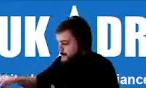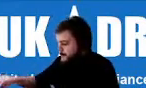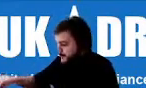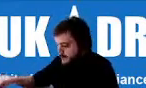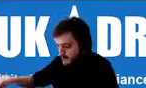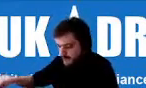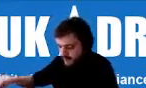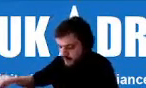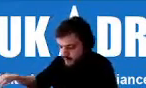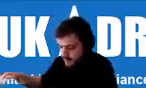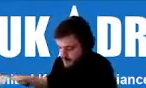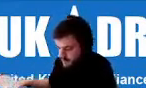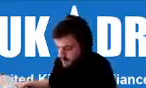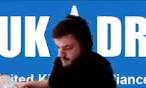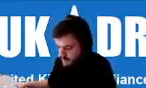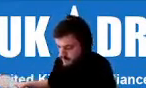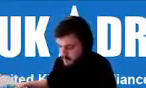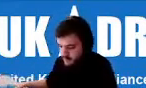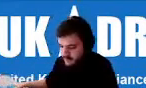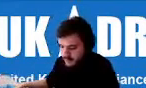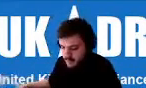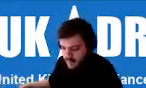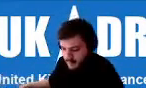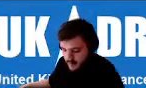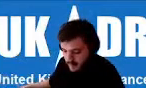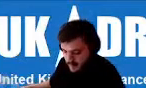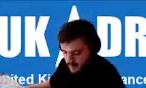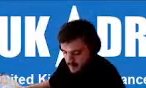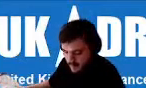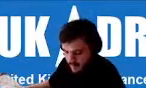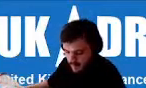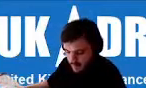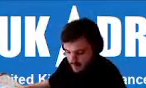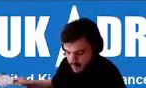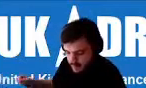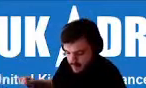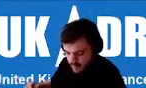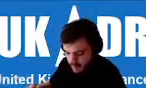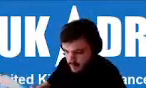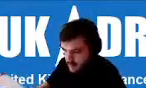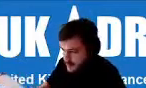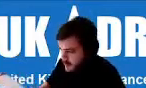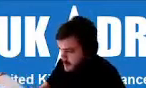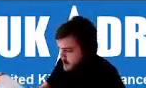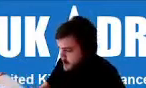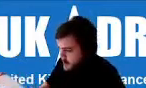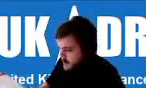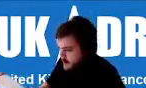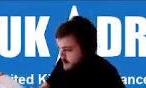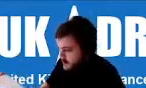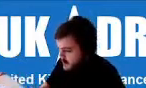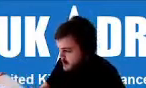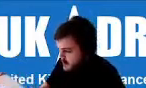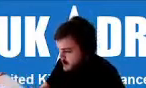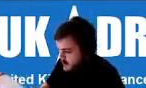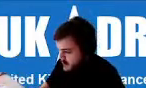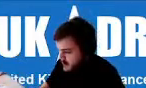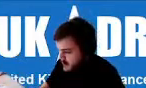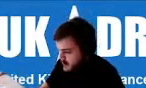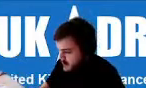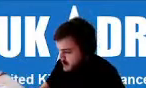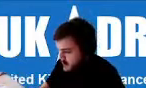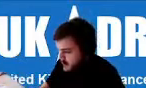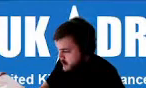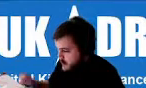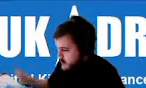this adequately, there are pockets of excellence. And some of those are in places where you might not expect them.